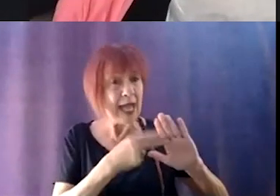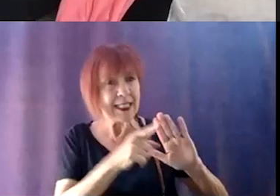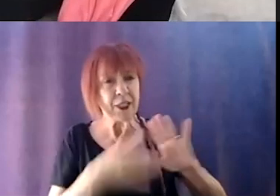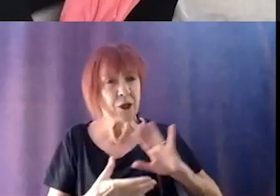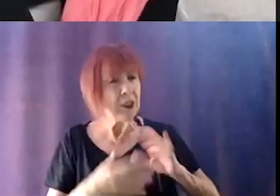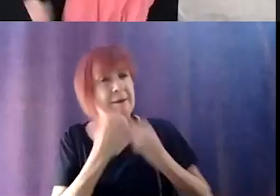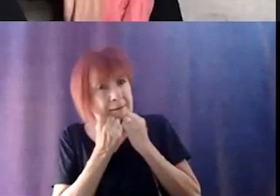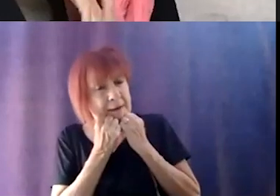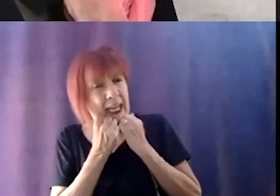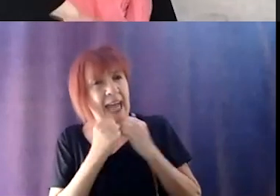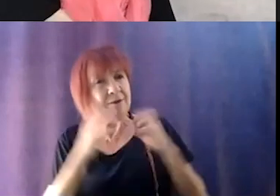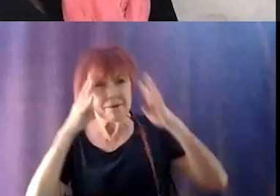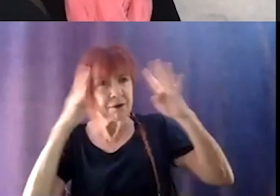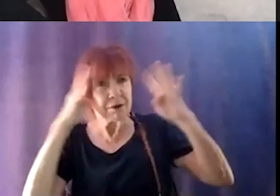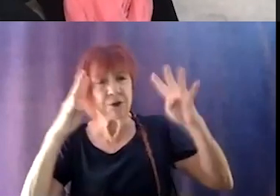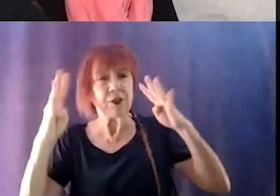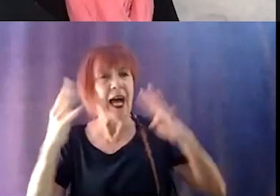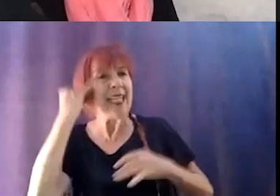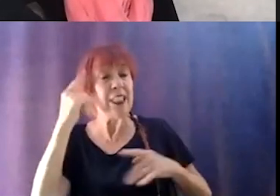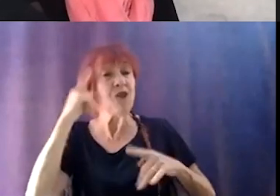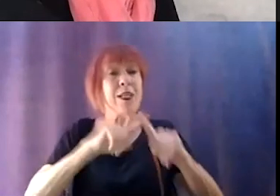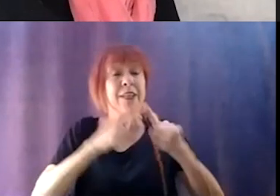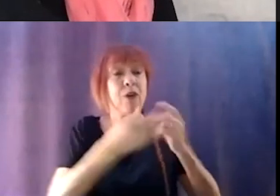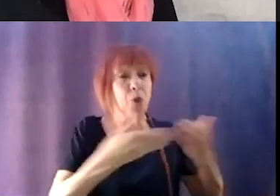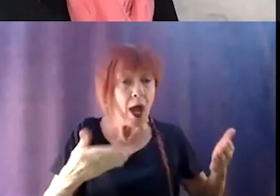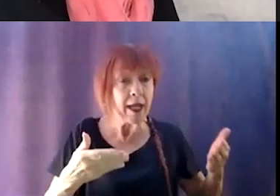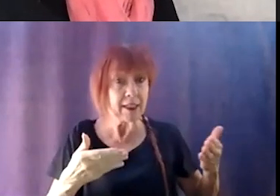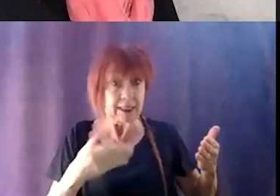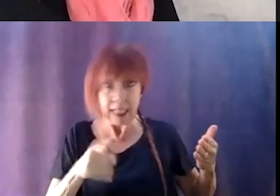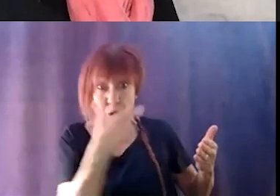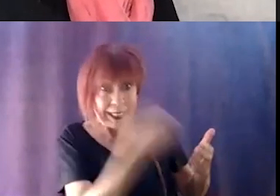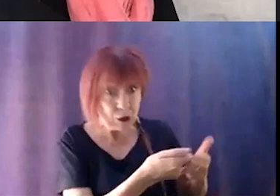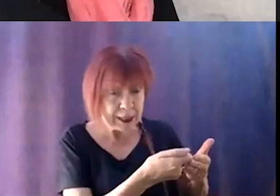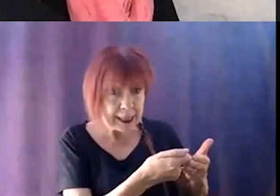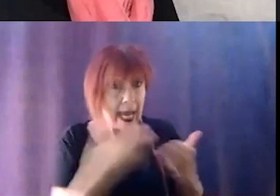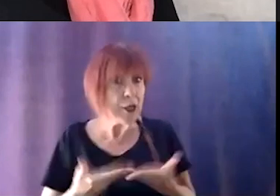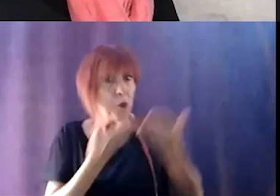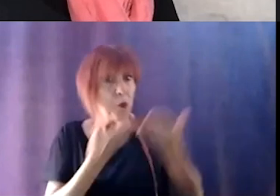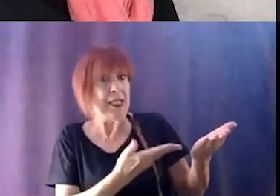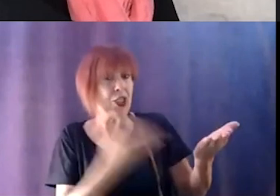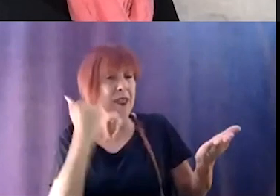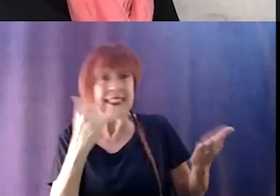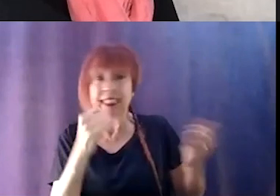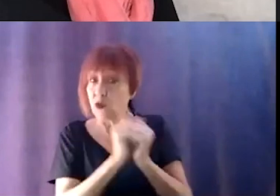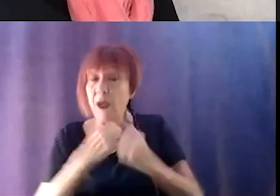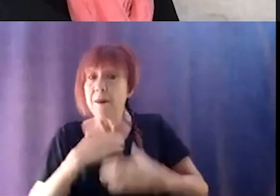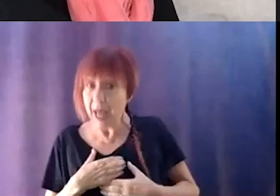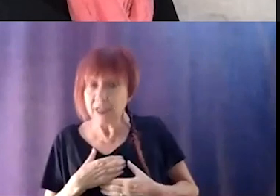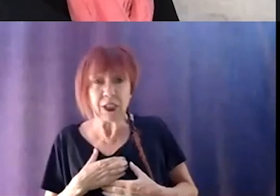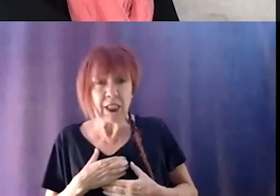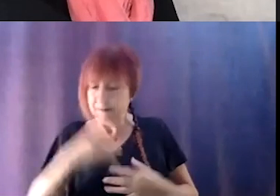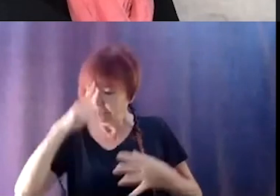creative ideas, as Shivani said, for different products that you're interested in, and you pitch those ideas with passion and with